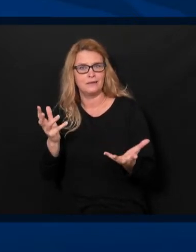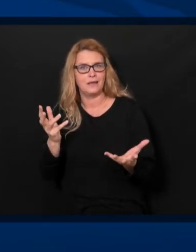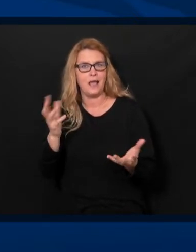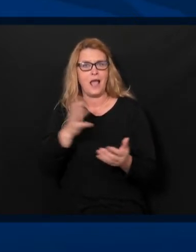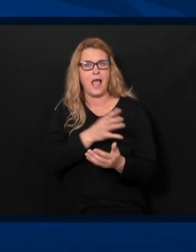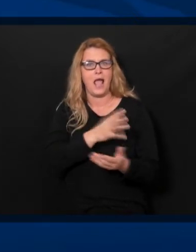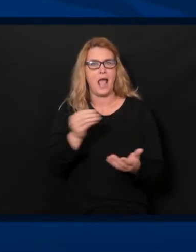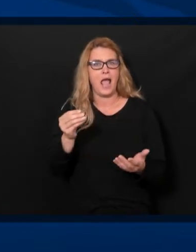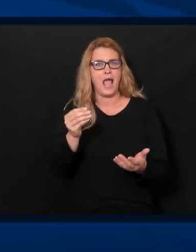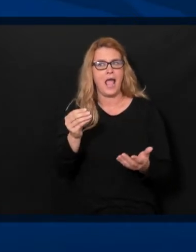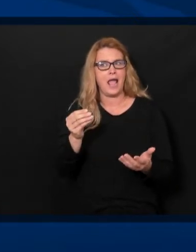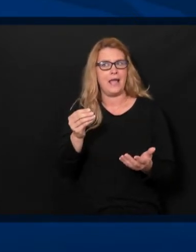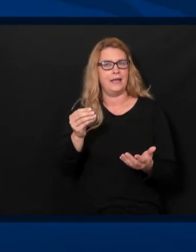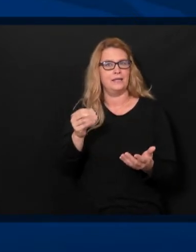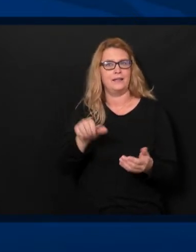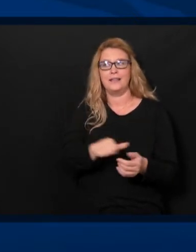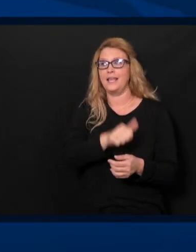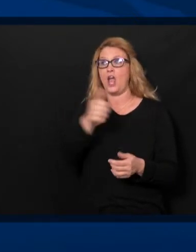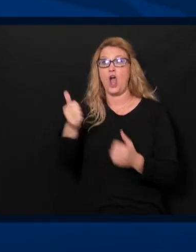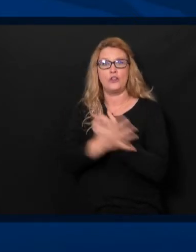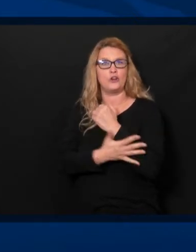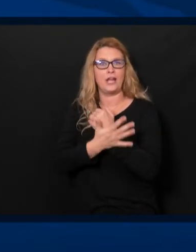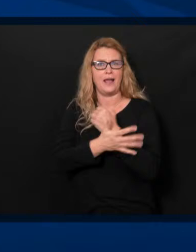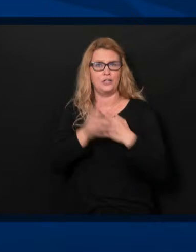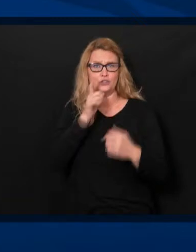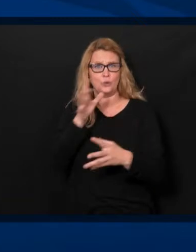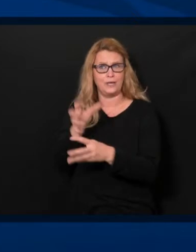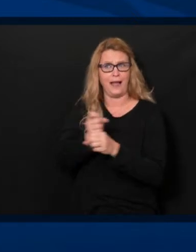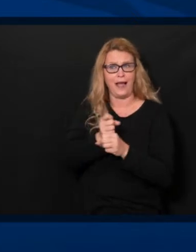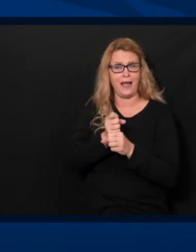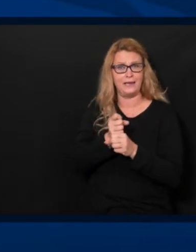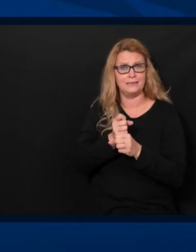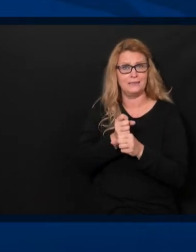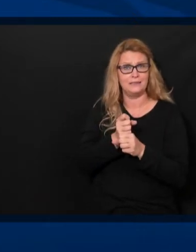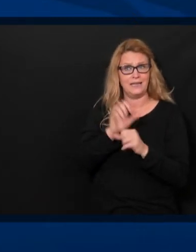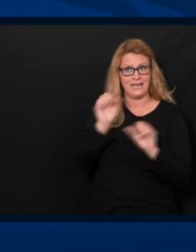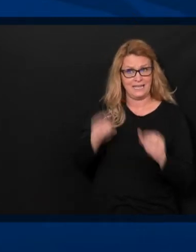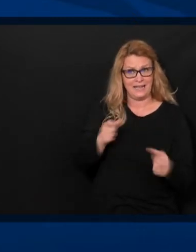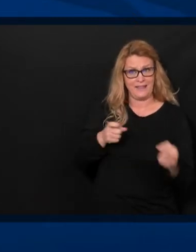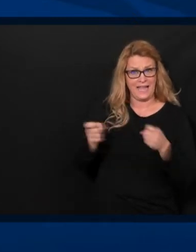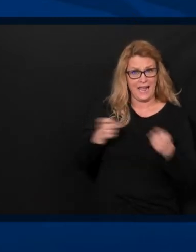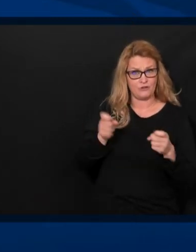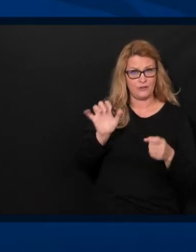state ensured the counties receiving those additional doses can handle the increase?